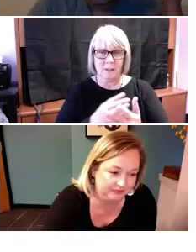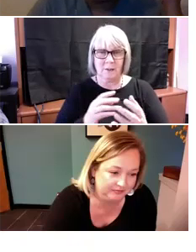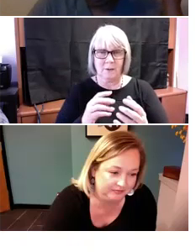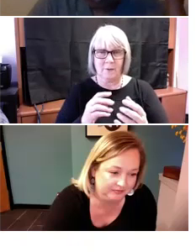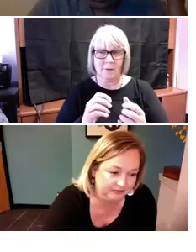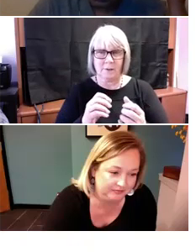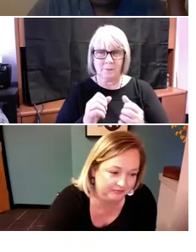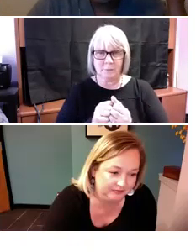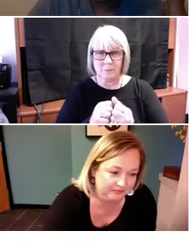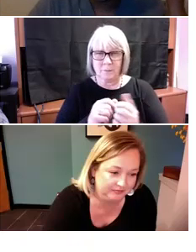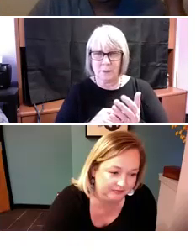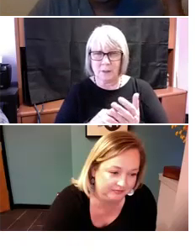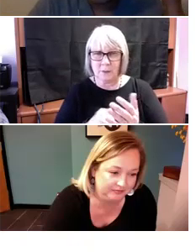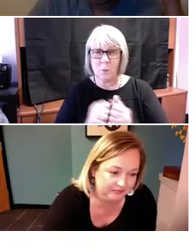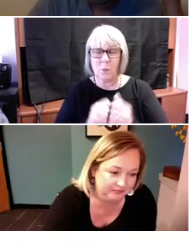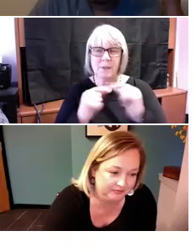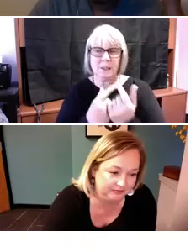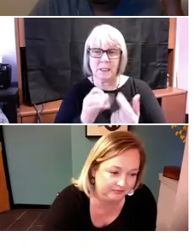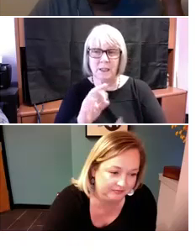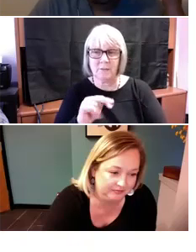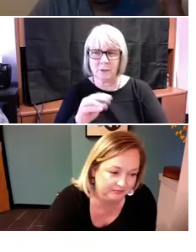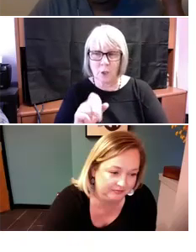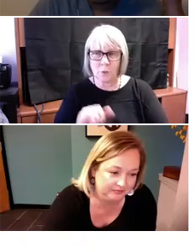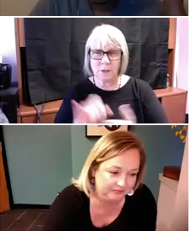basically the set of nodes that it is adjacent to.